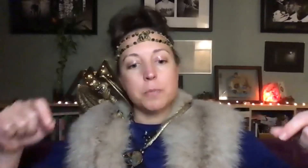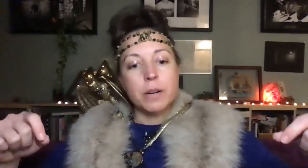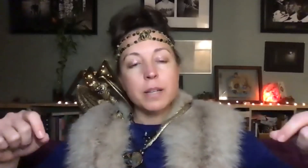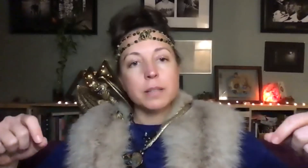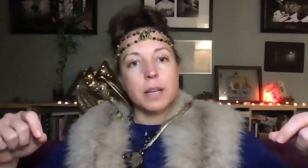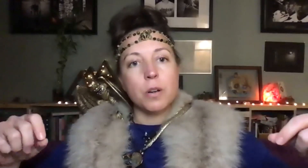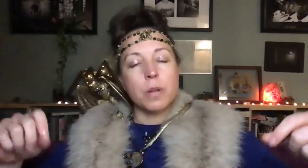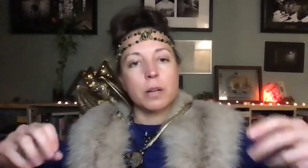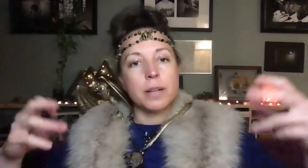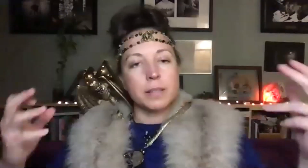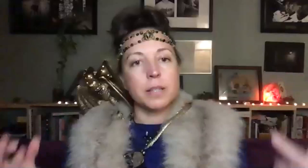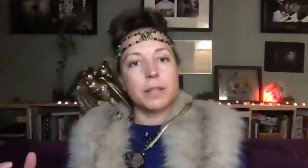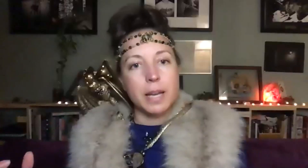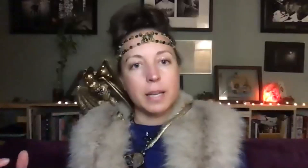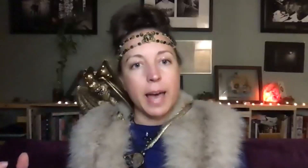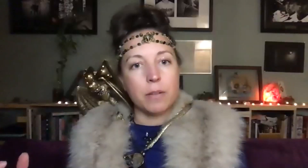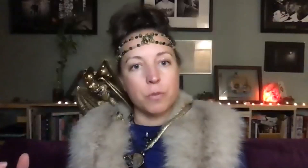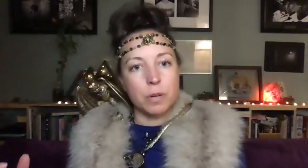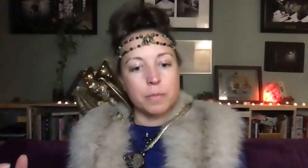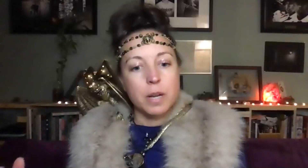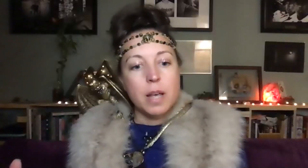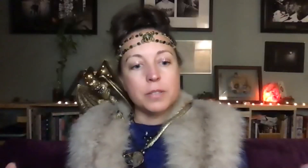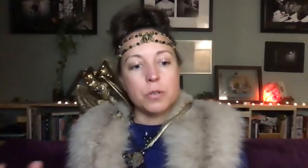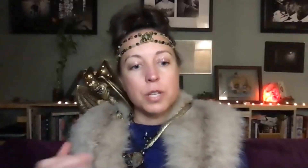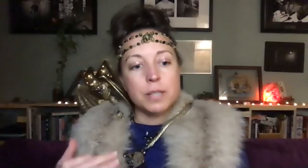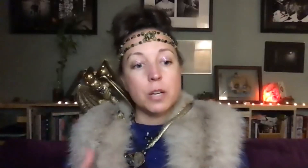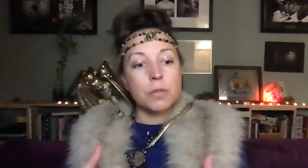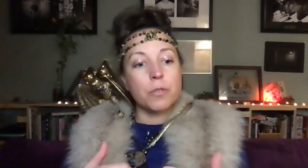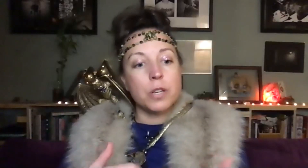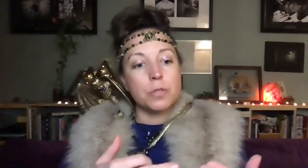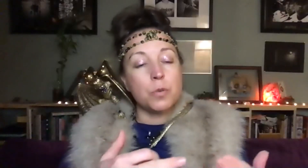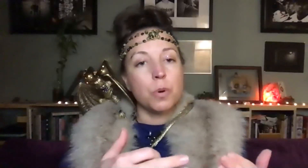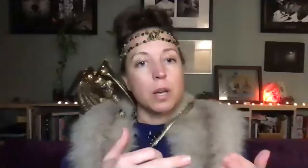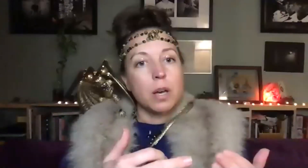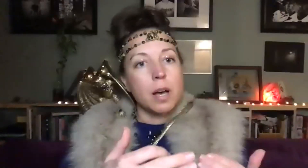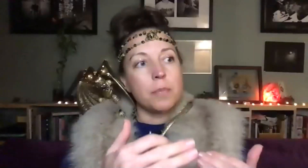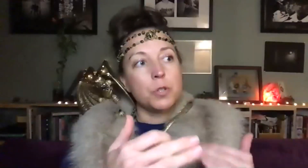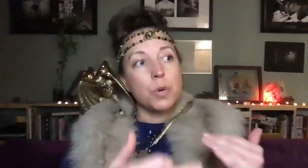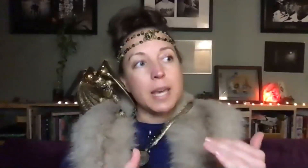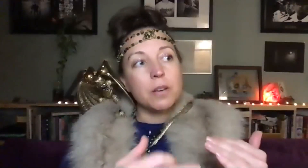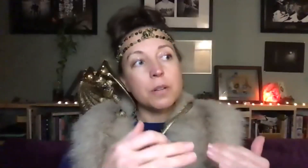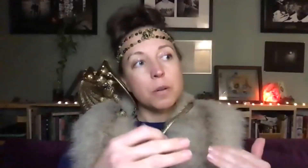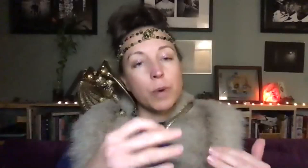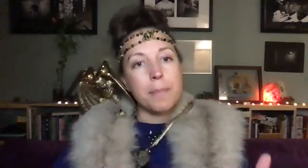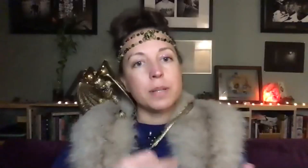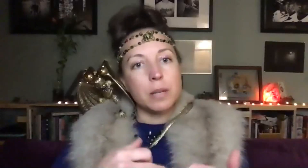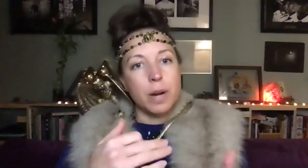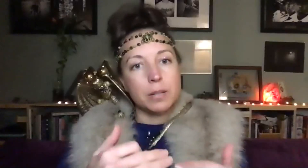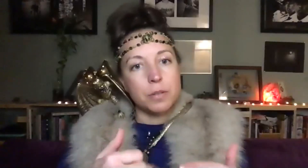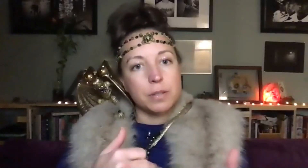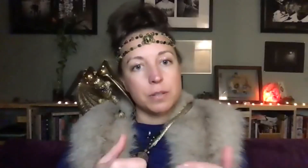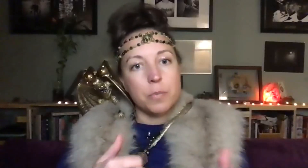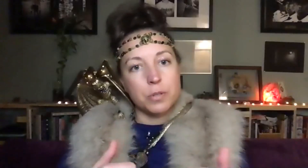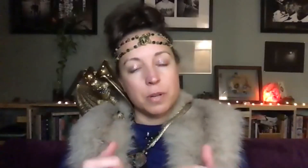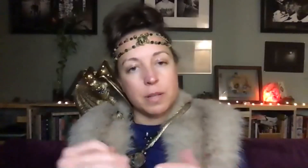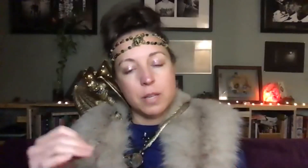in spirit and no longer necessarily in cat form. And so she is here for you to heal rapidly, right? So